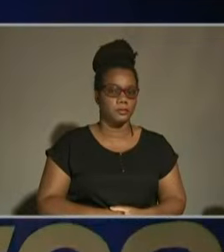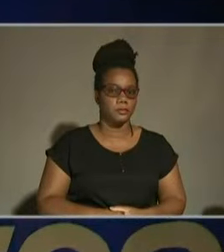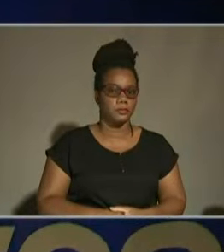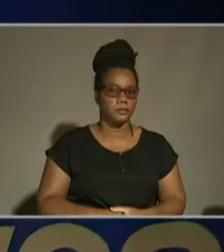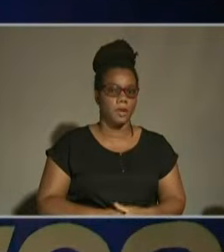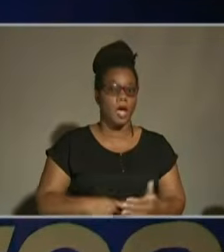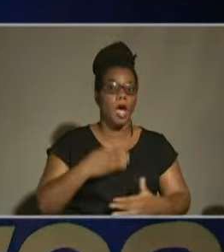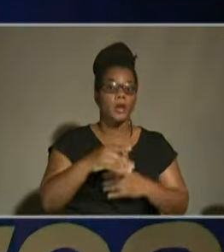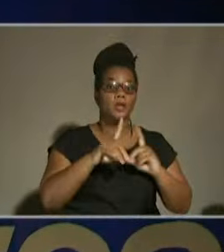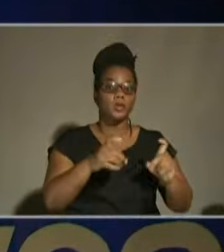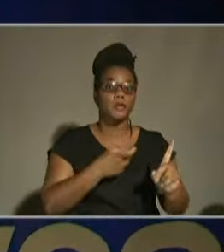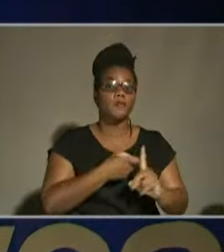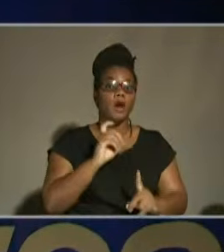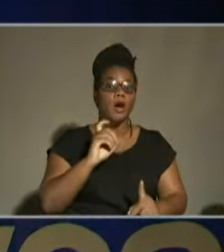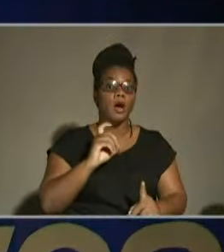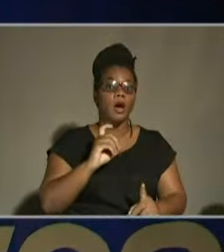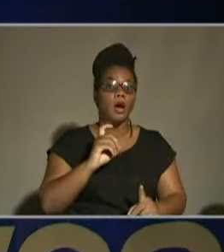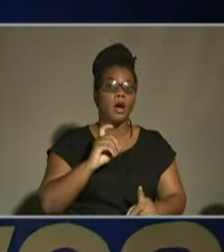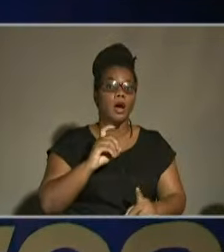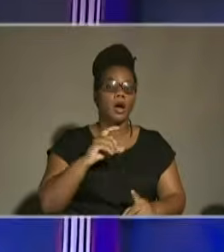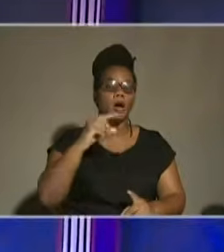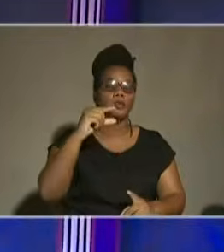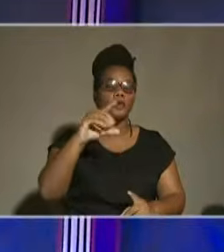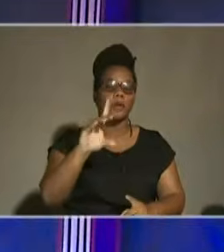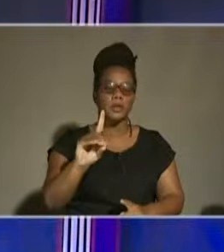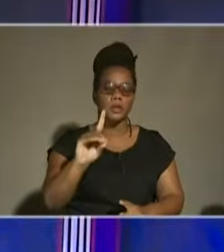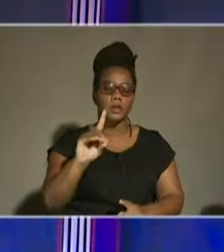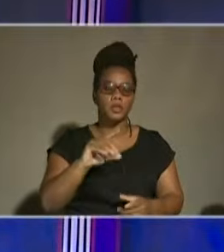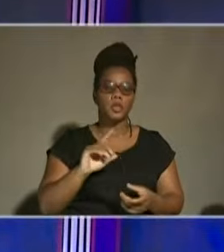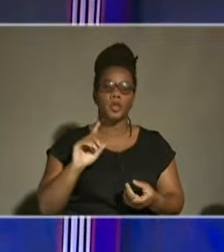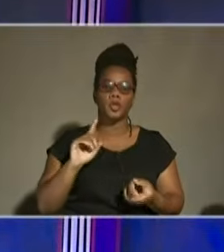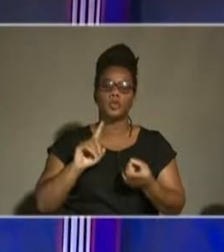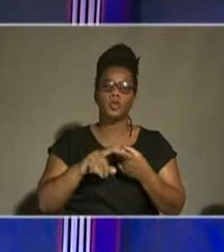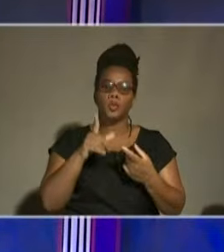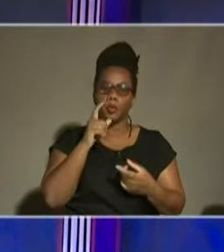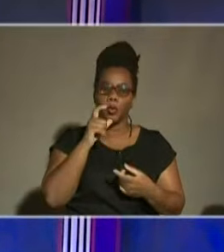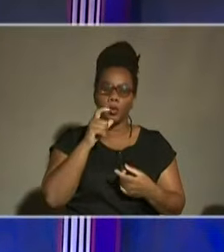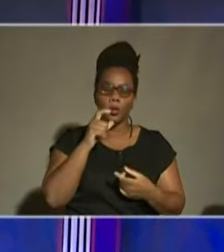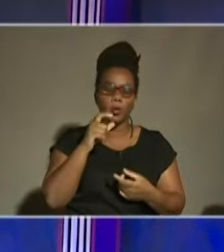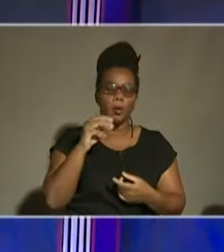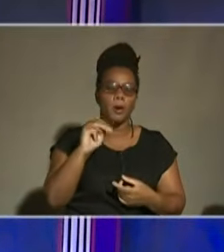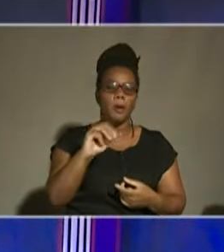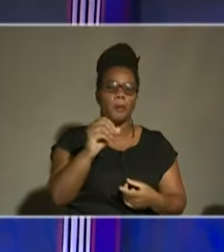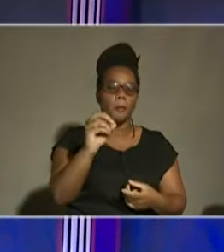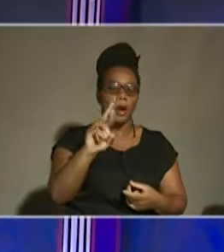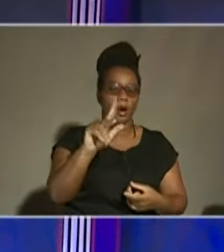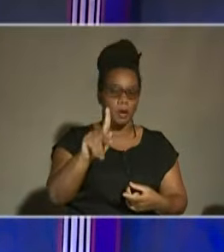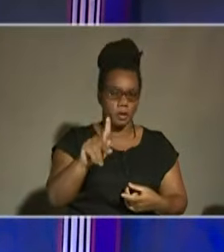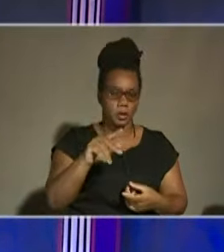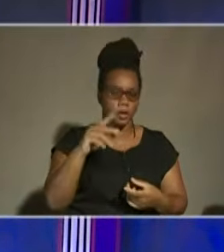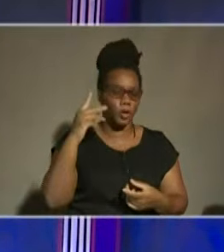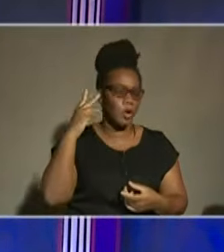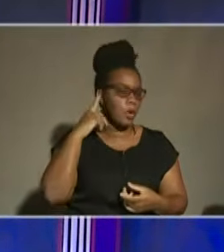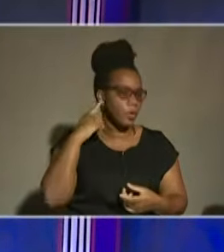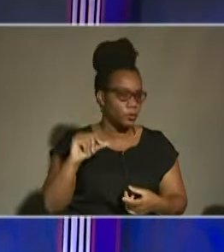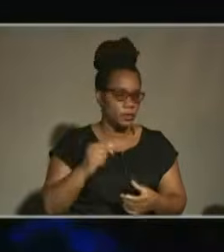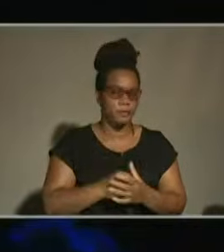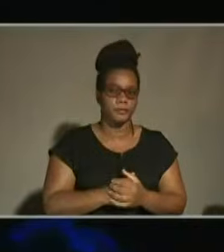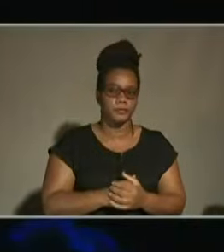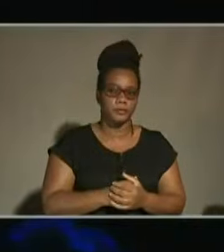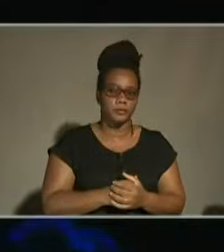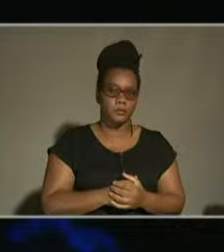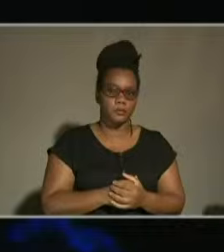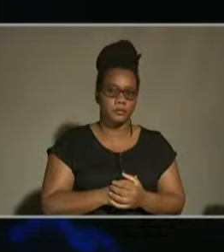Our next question comes from Giovanni Dennis, and it goes to Mr. Mark Golding. Mr. Golding, Keith Duncan says the